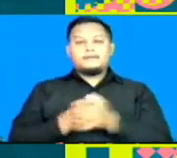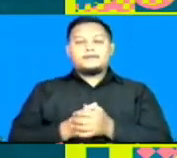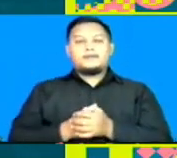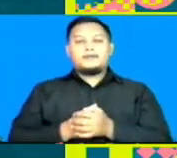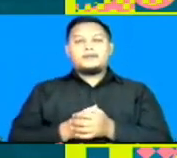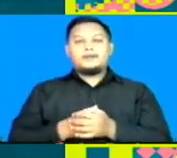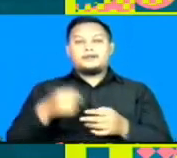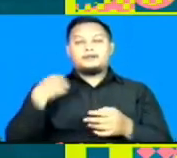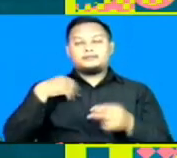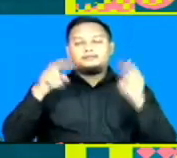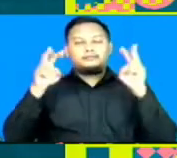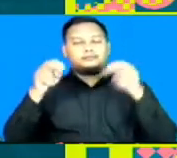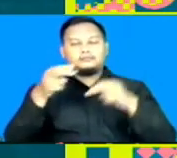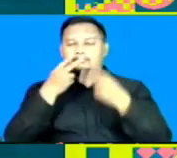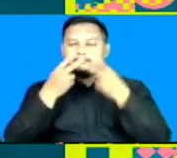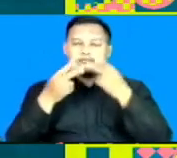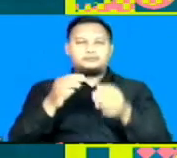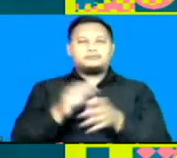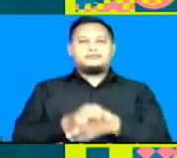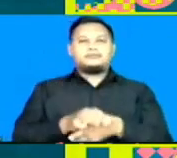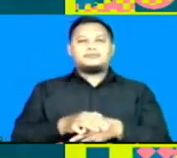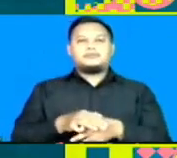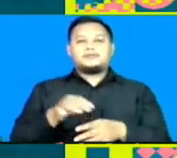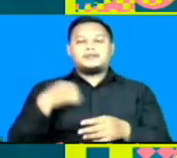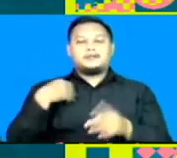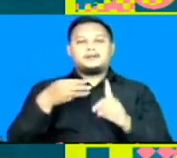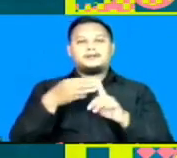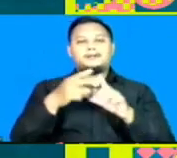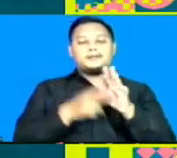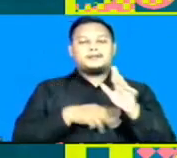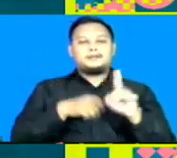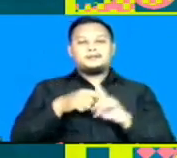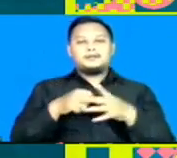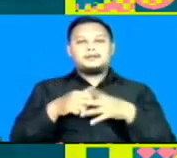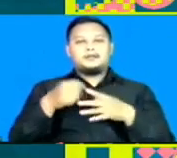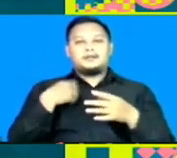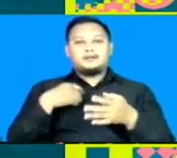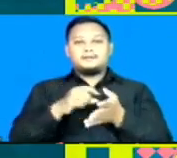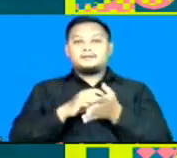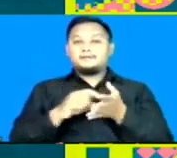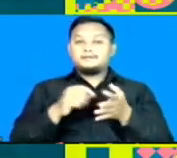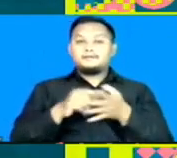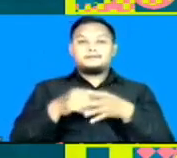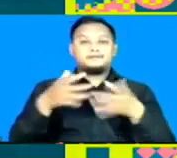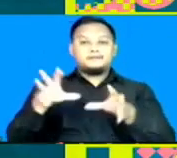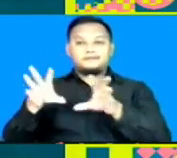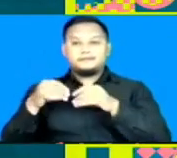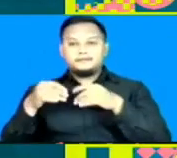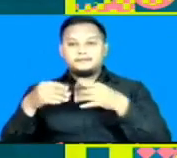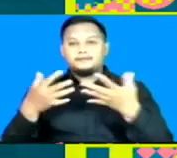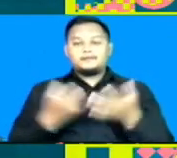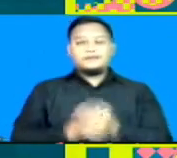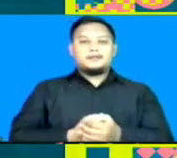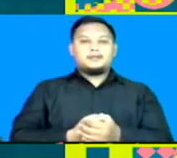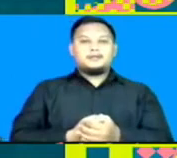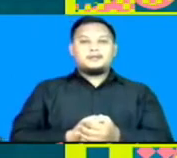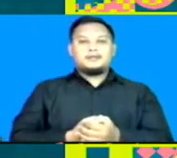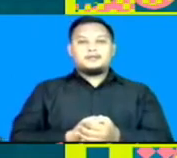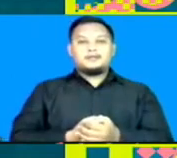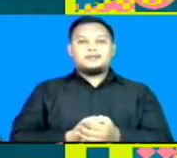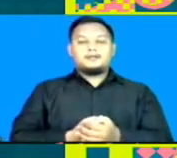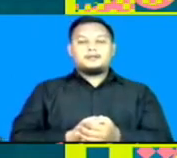a campaign that adopt Gotong Royong values. We call campaign Sertakan. Sertakan is sejahterakan